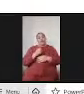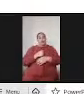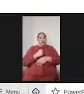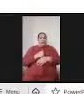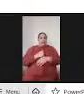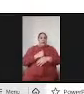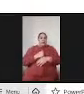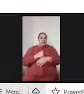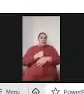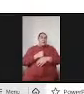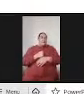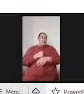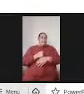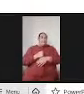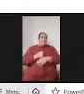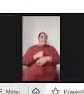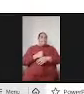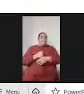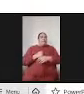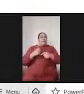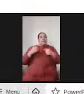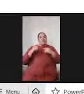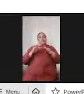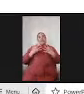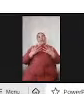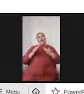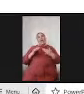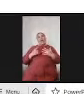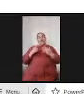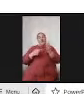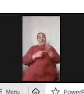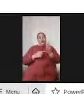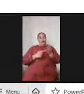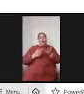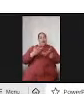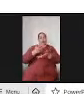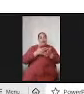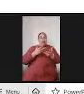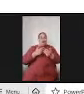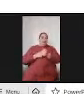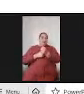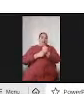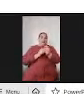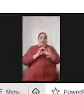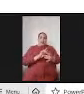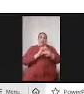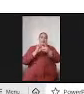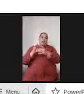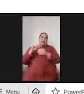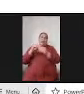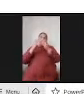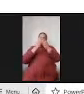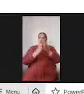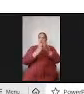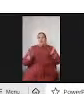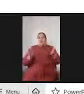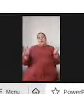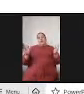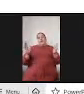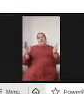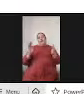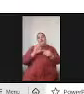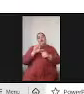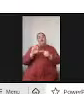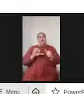is around, how does the digital engagement strategy link into the broader